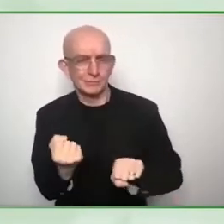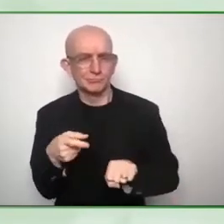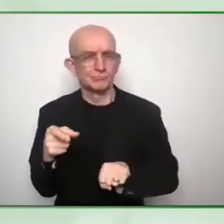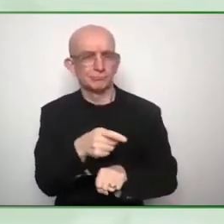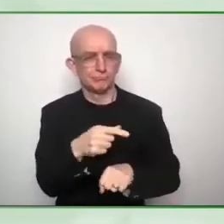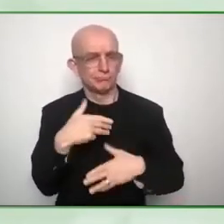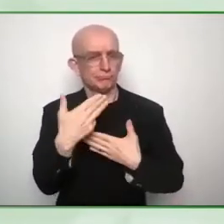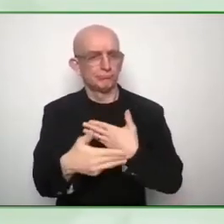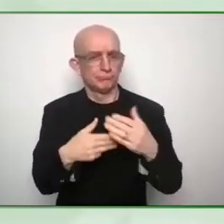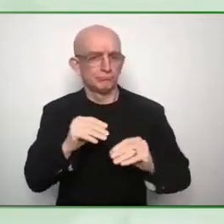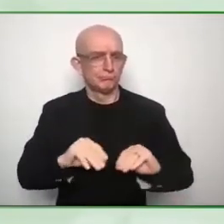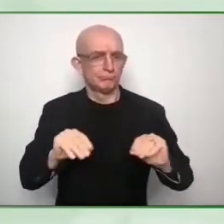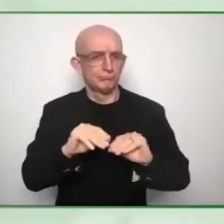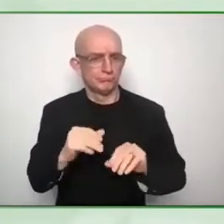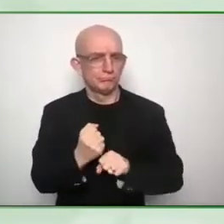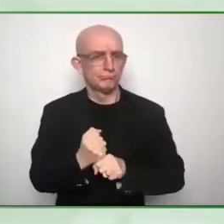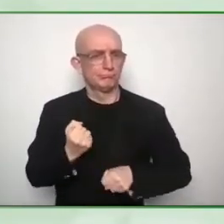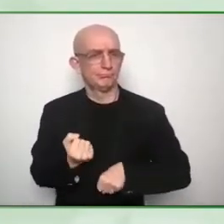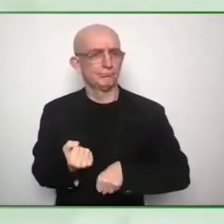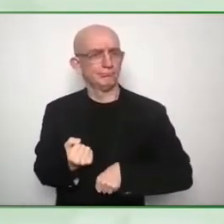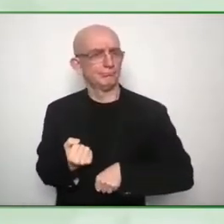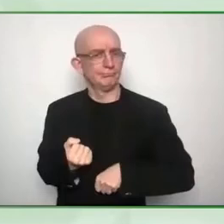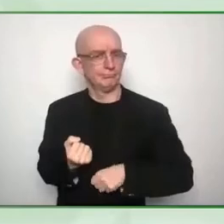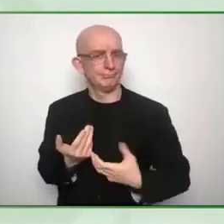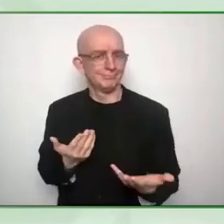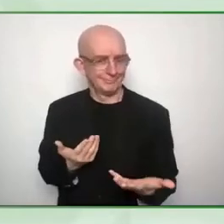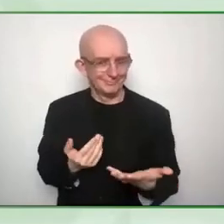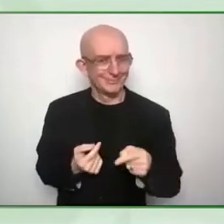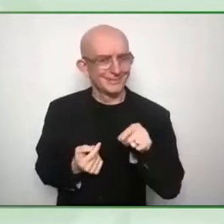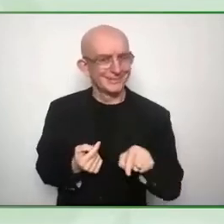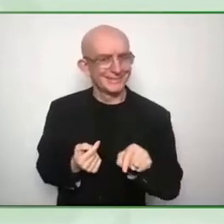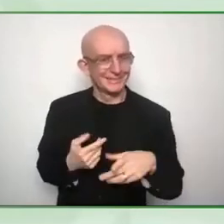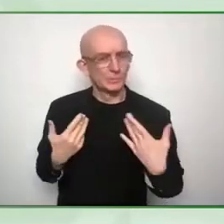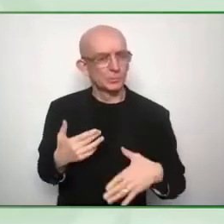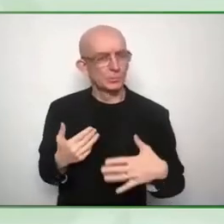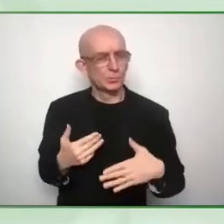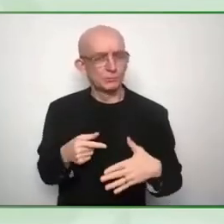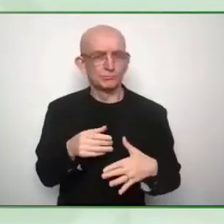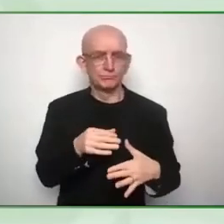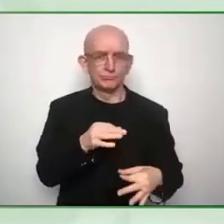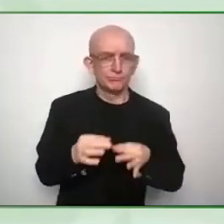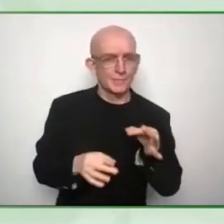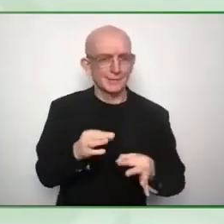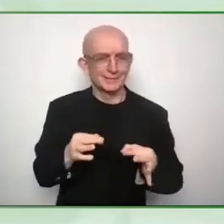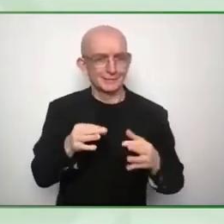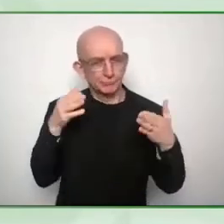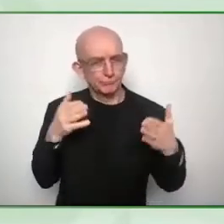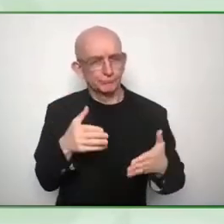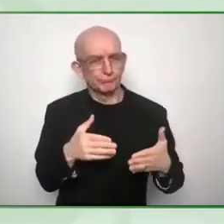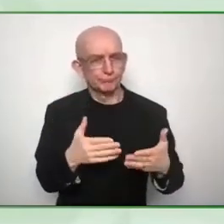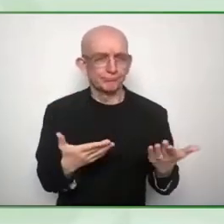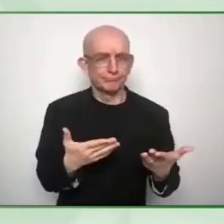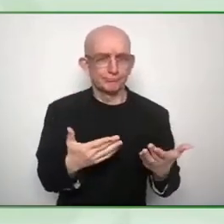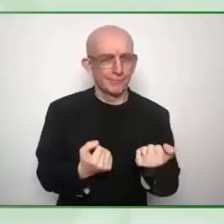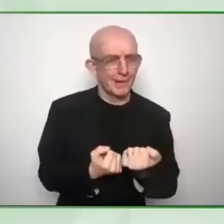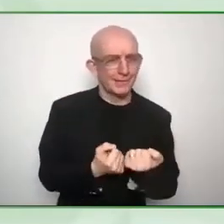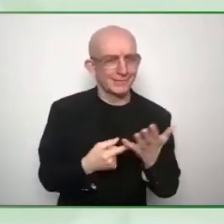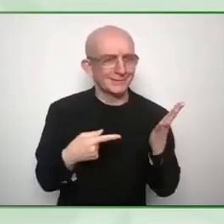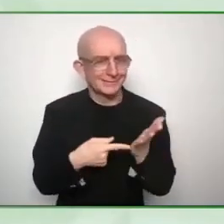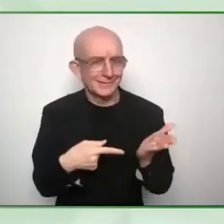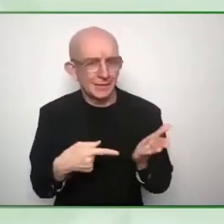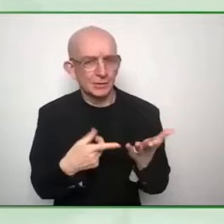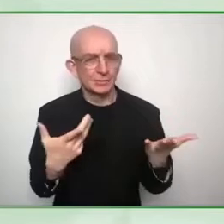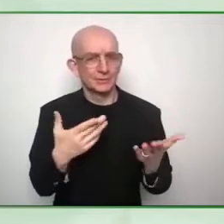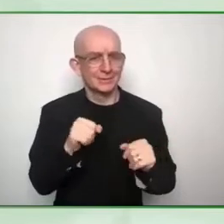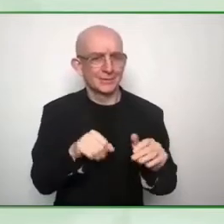the students on campus, staff, faculty, but also to the community. It is a great place for people to come and learn. We want